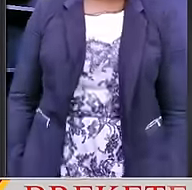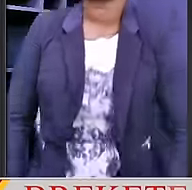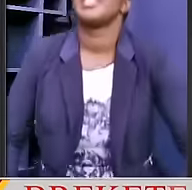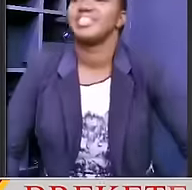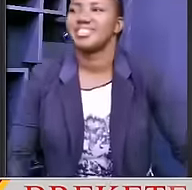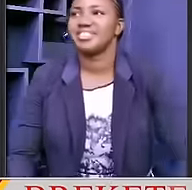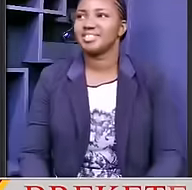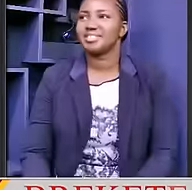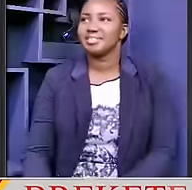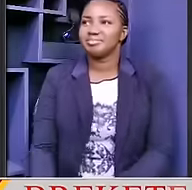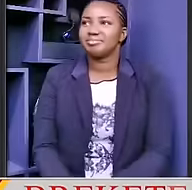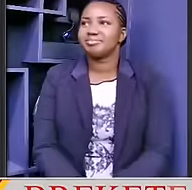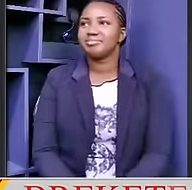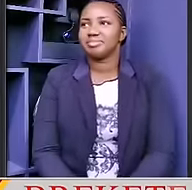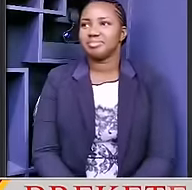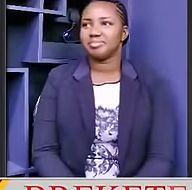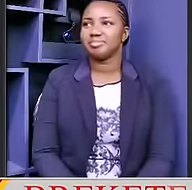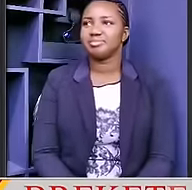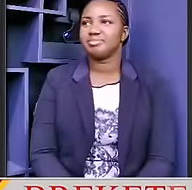You are the second leg.